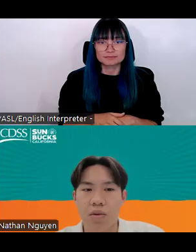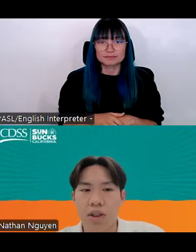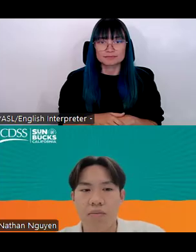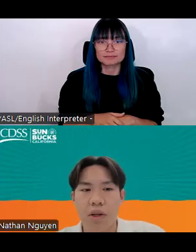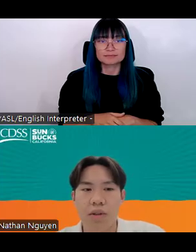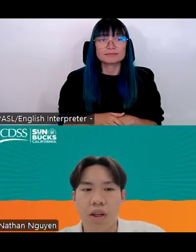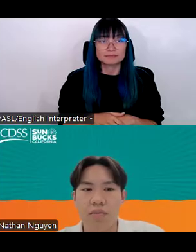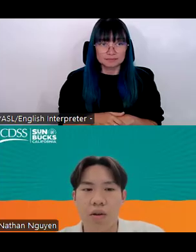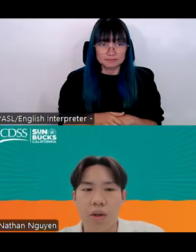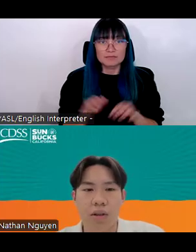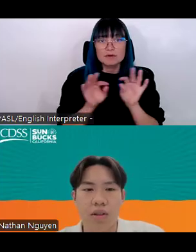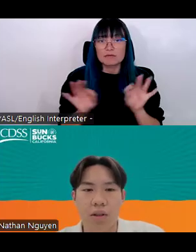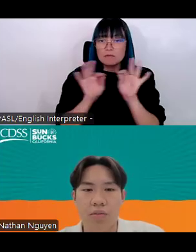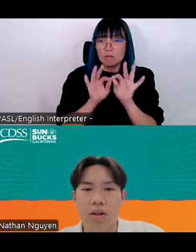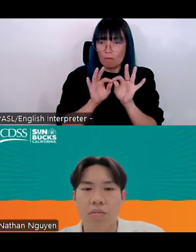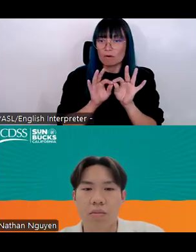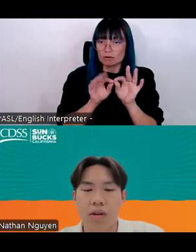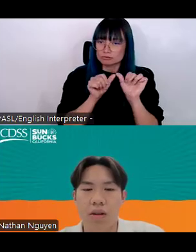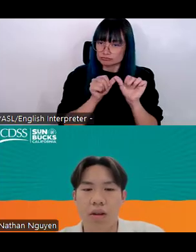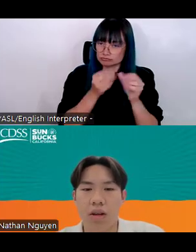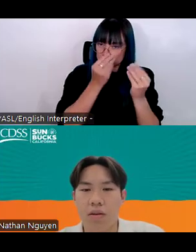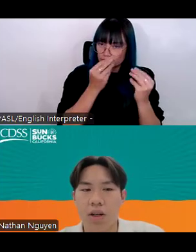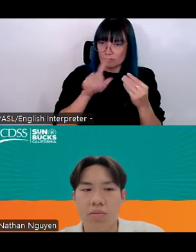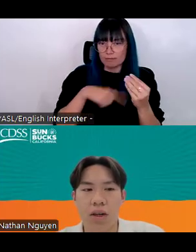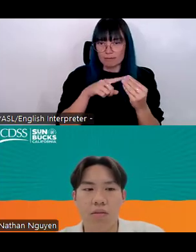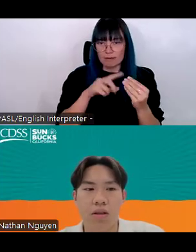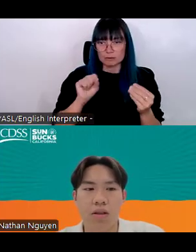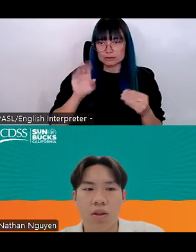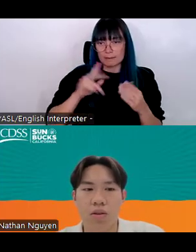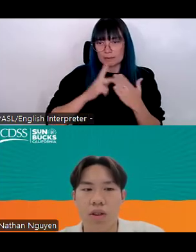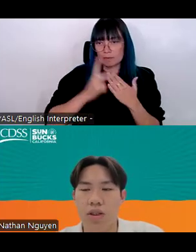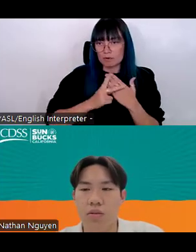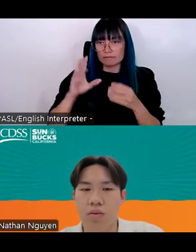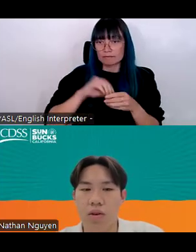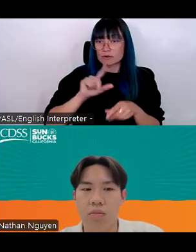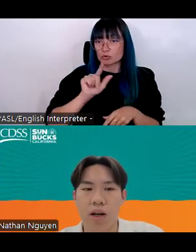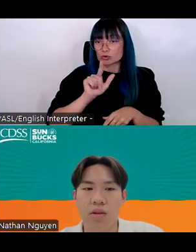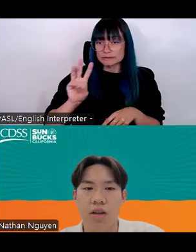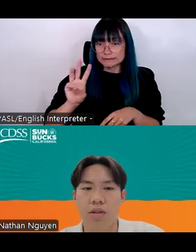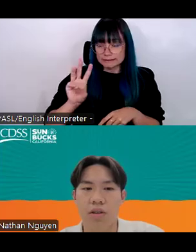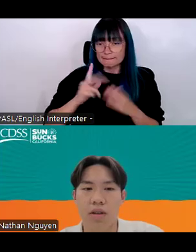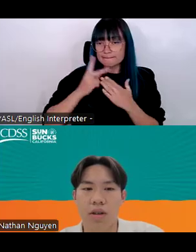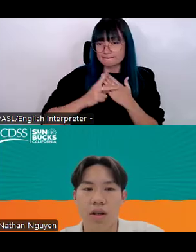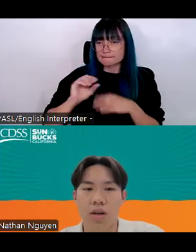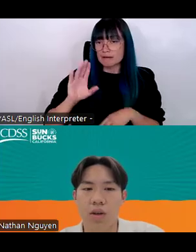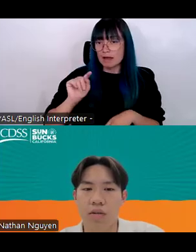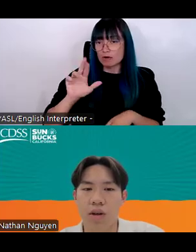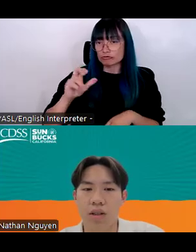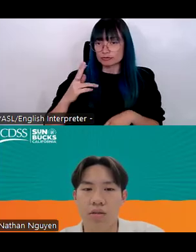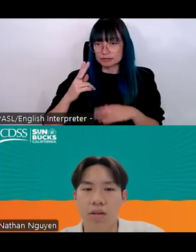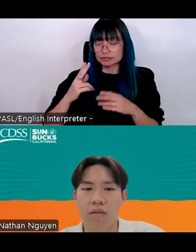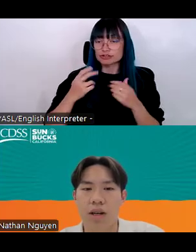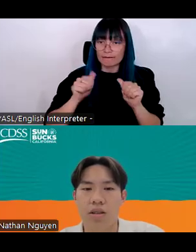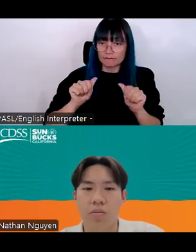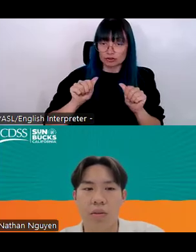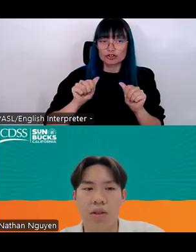It's important to help families stay informed about the Sunbucks program. Therefore, as part of the 2026 program outreach efforts, we have created a